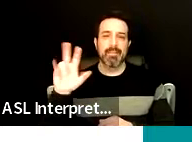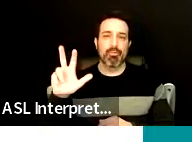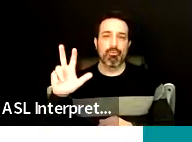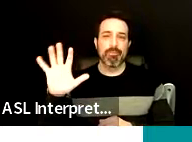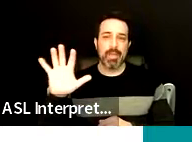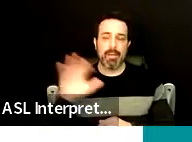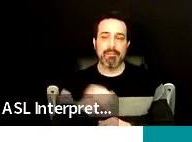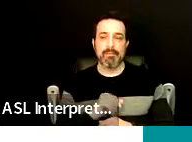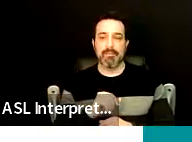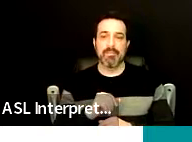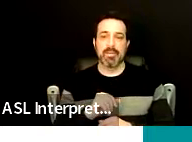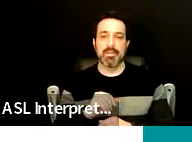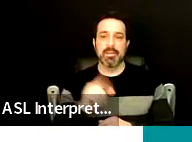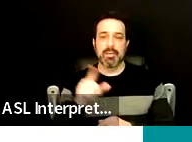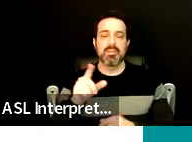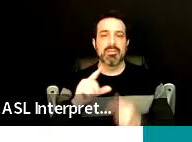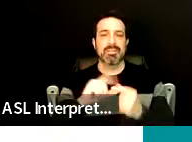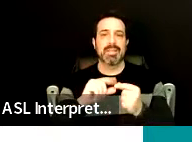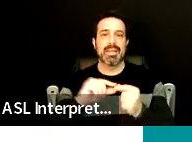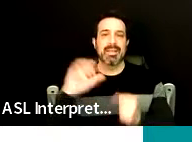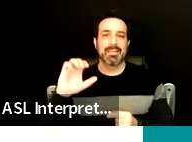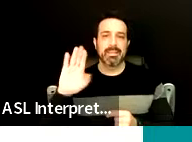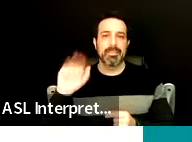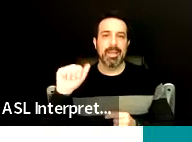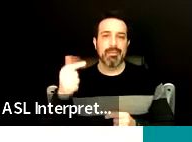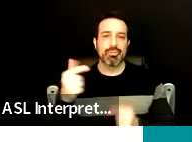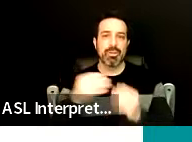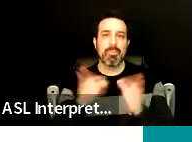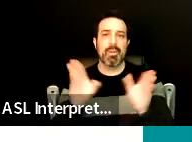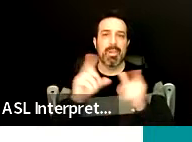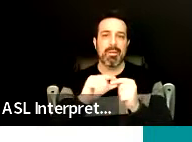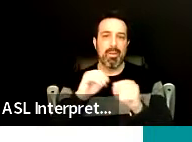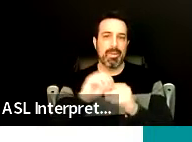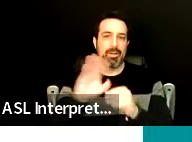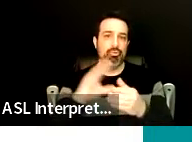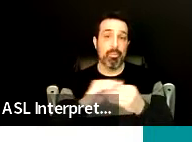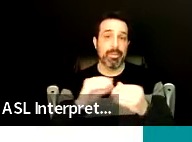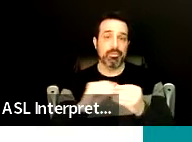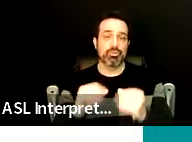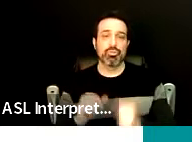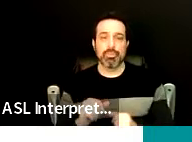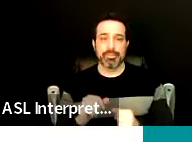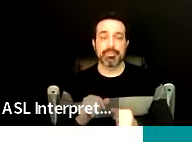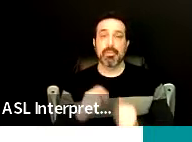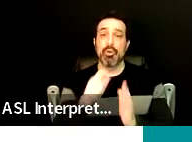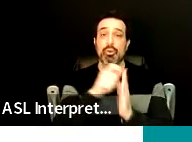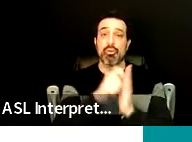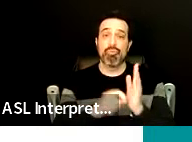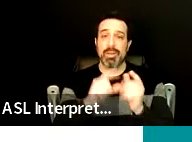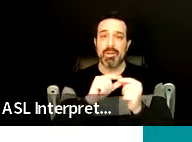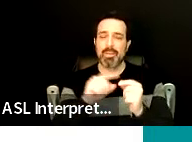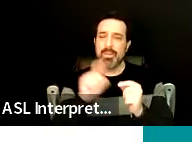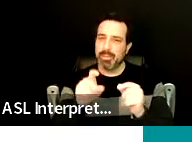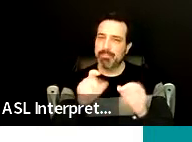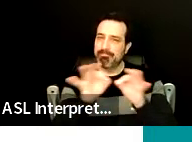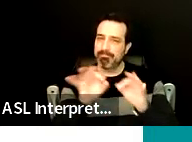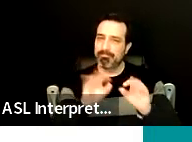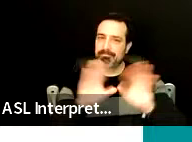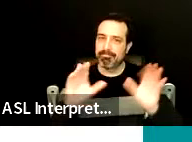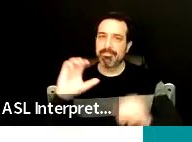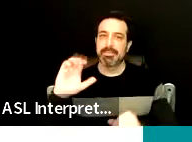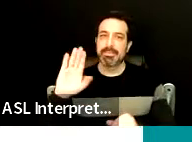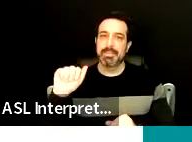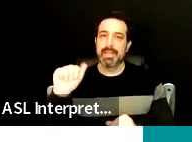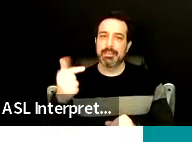888-503-6735 and state CBAG Public Comment in your message. Written comments need to explicitly say